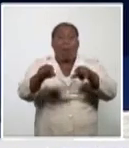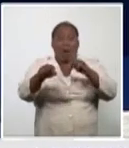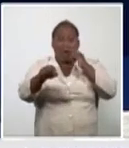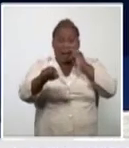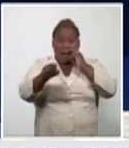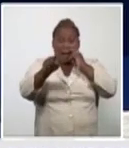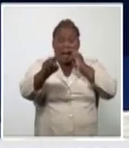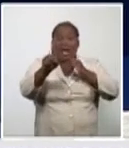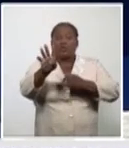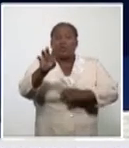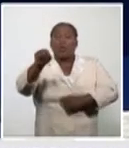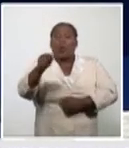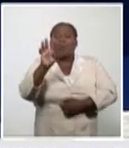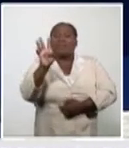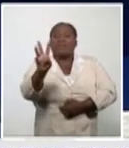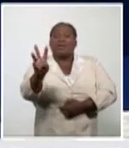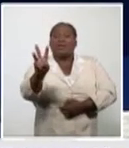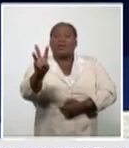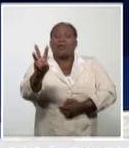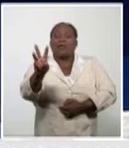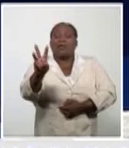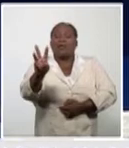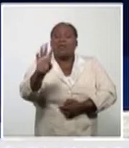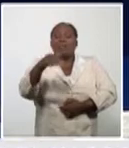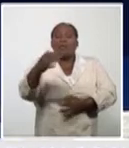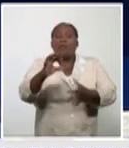both at 13.4%.